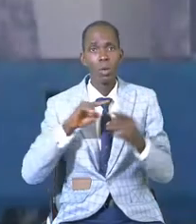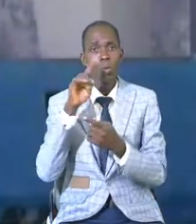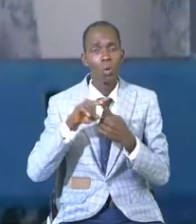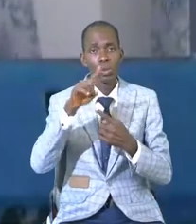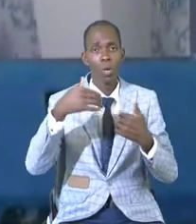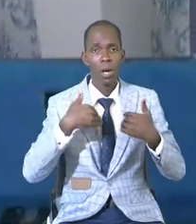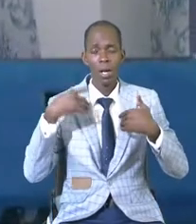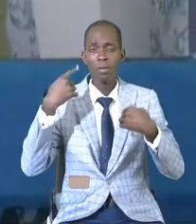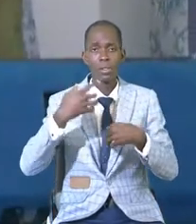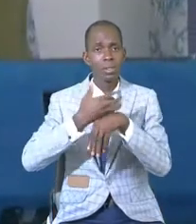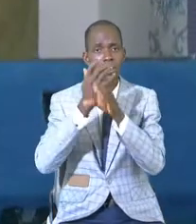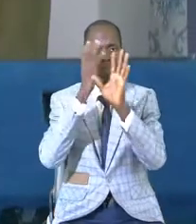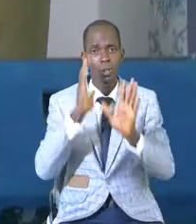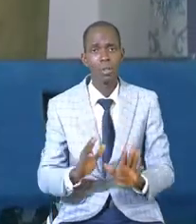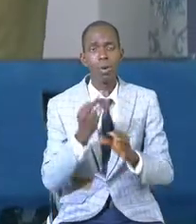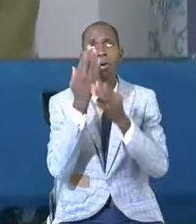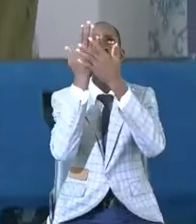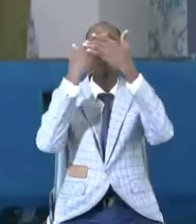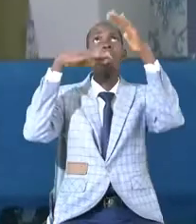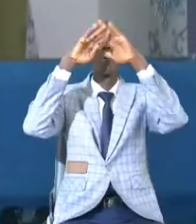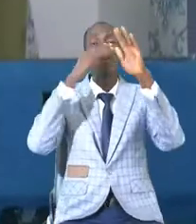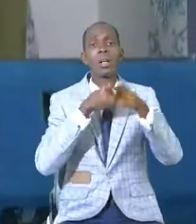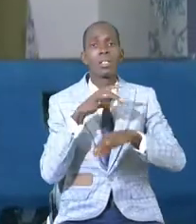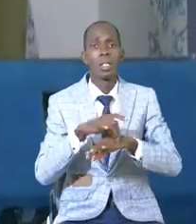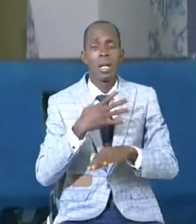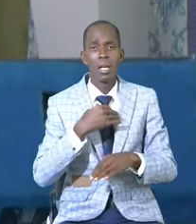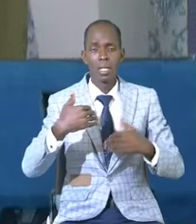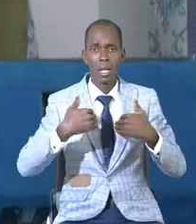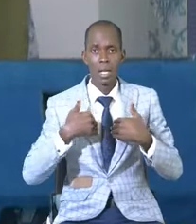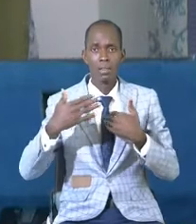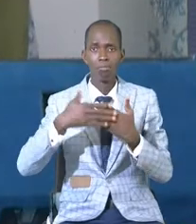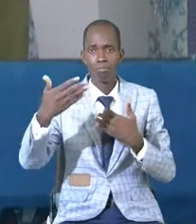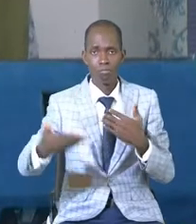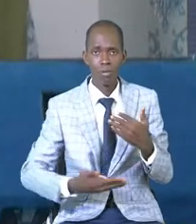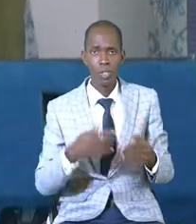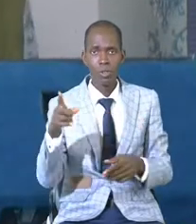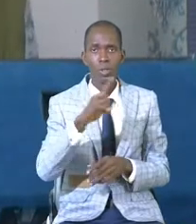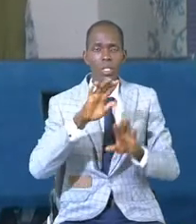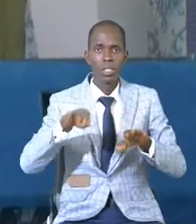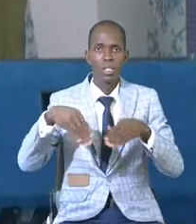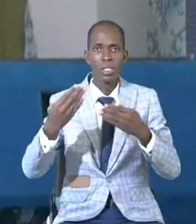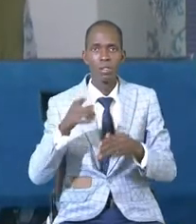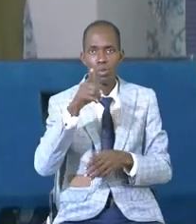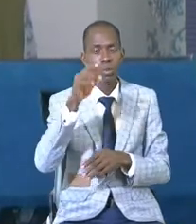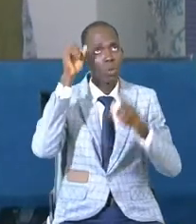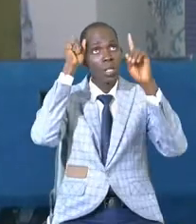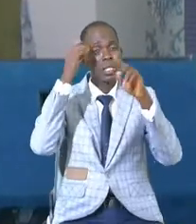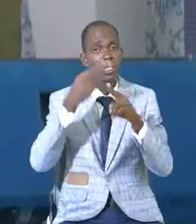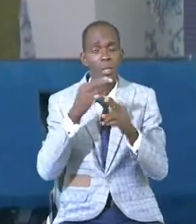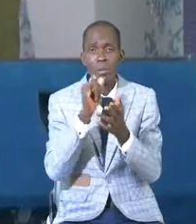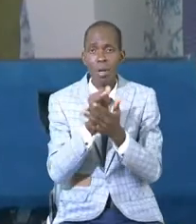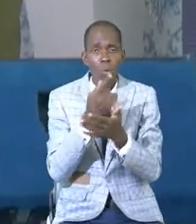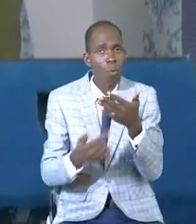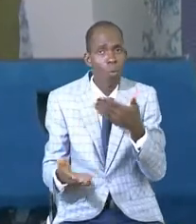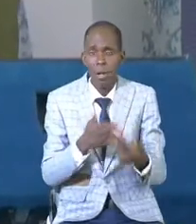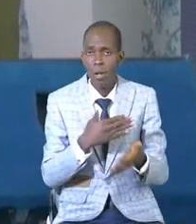of the heavens and the earth, and he has invited you, and he gave you his name, and he said, whatsoever you ask